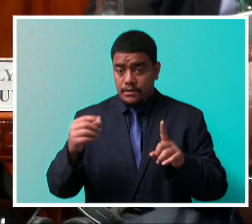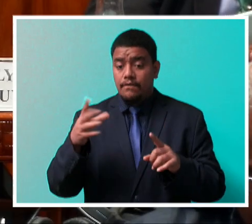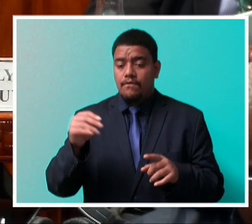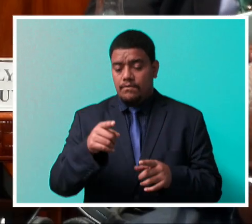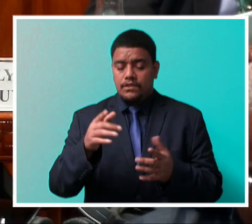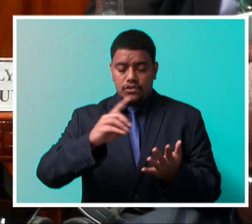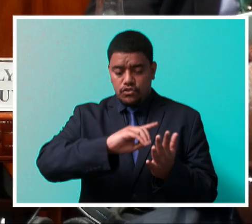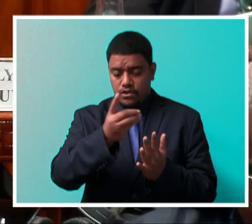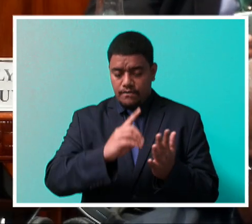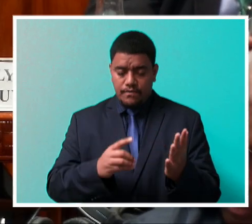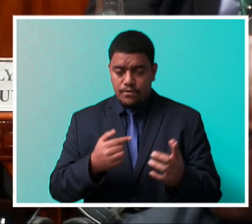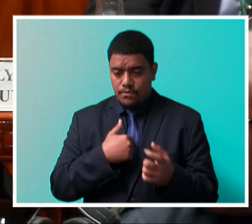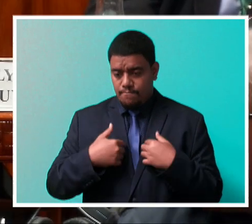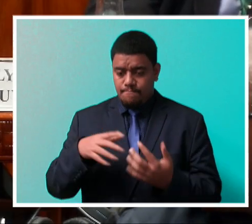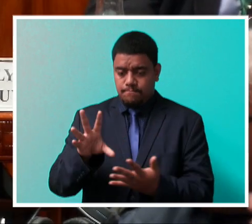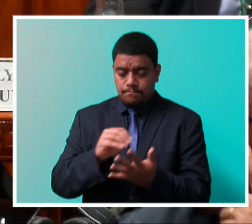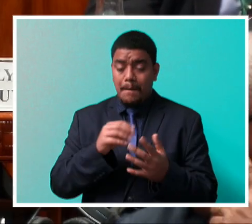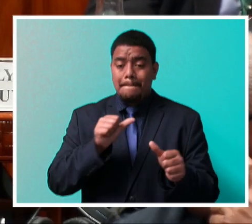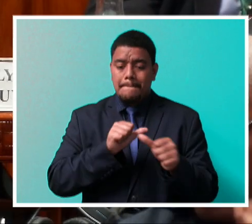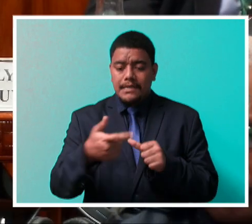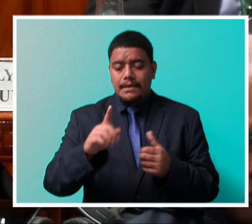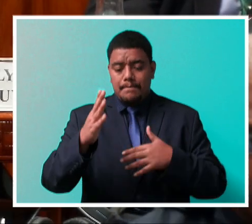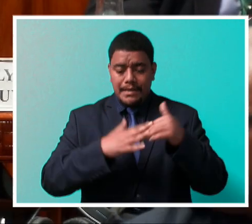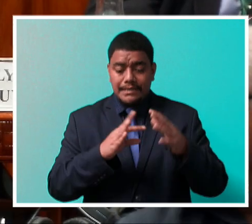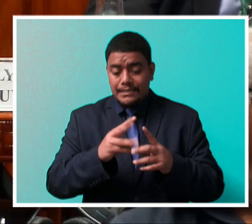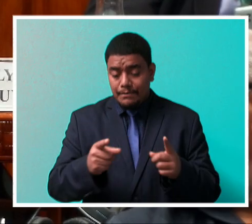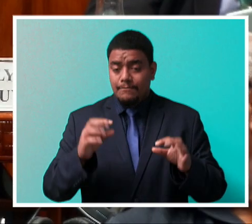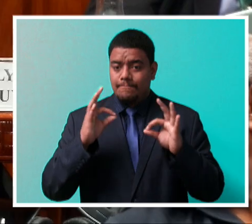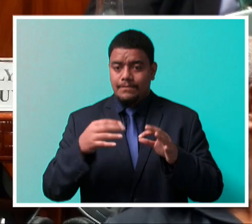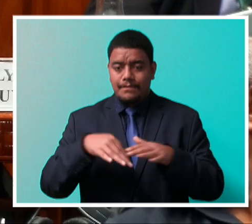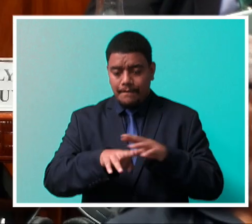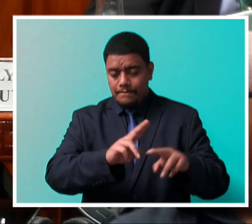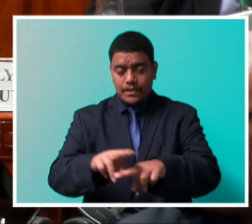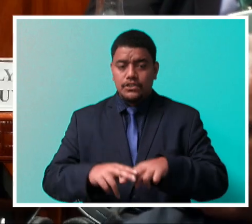drafting. We studied the best and built something fitted to Fiji.